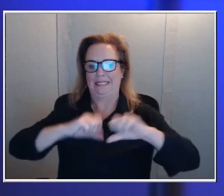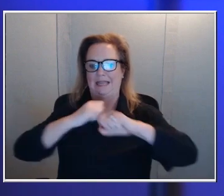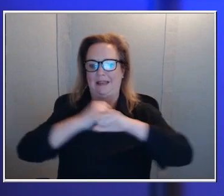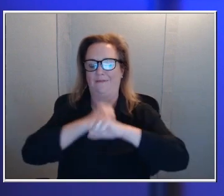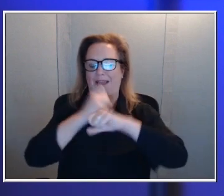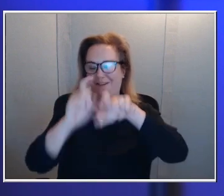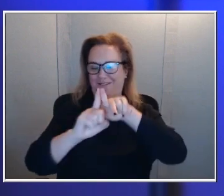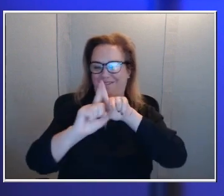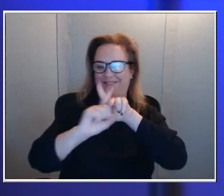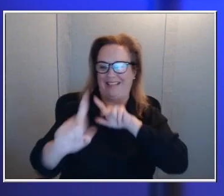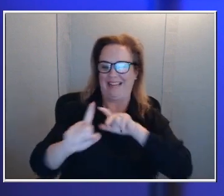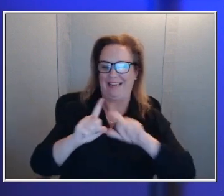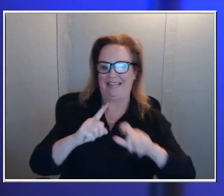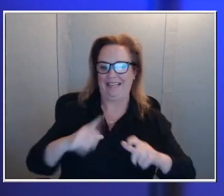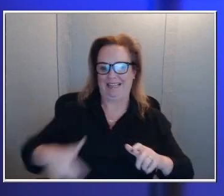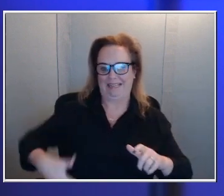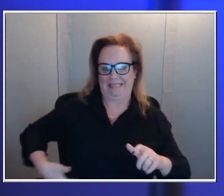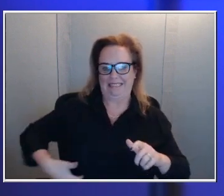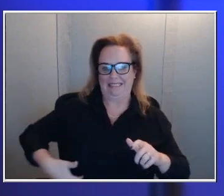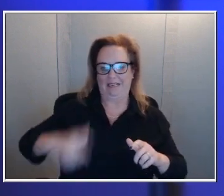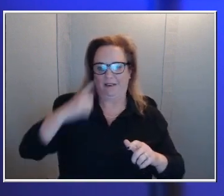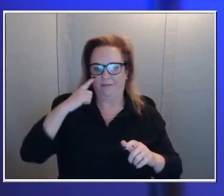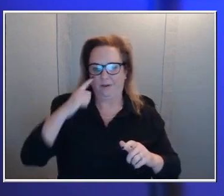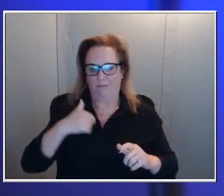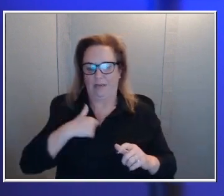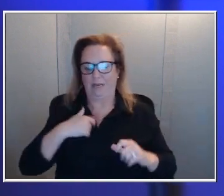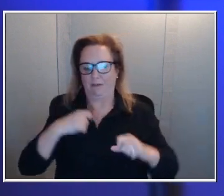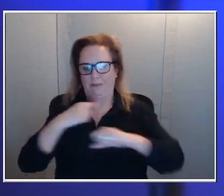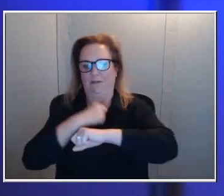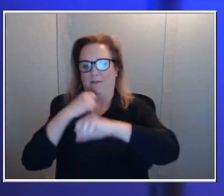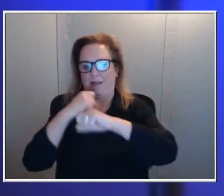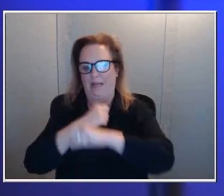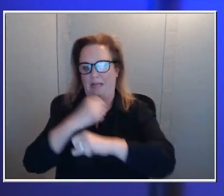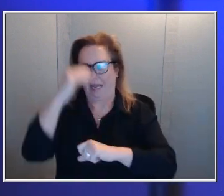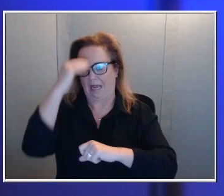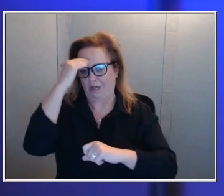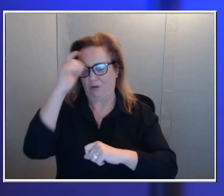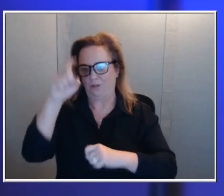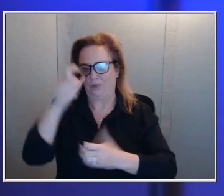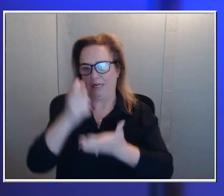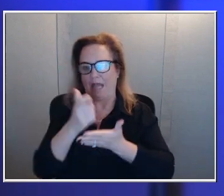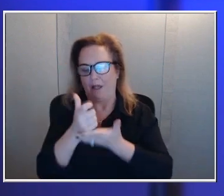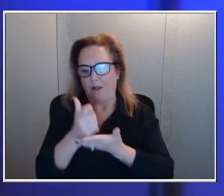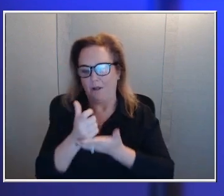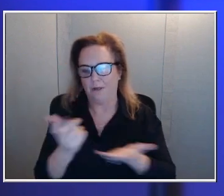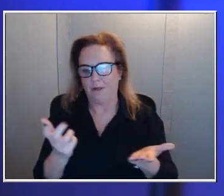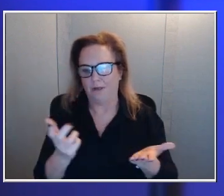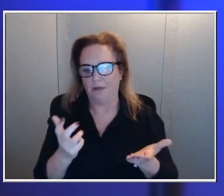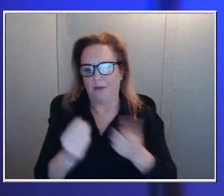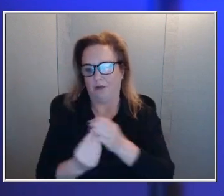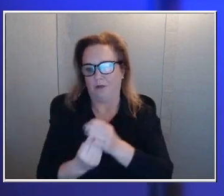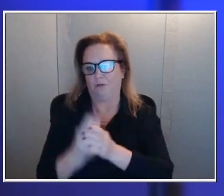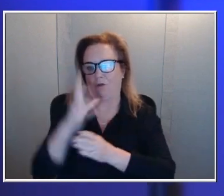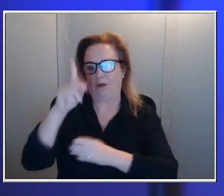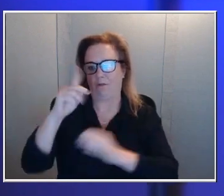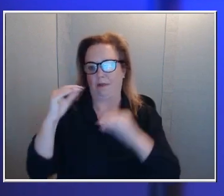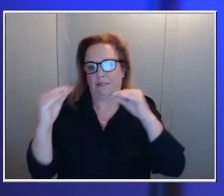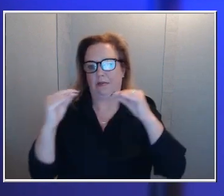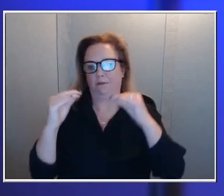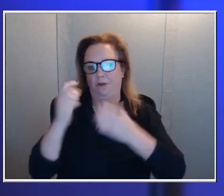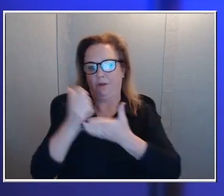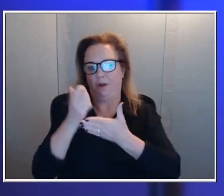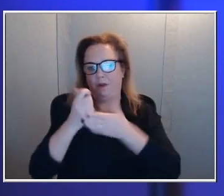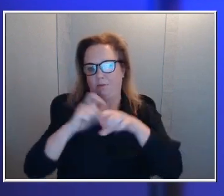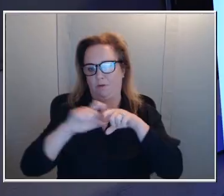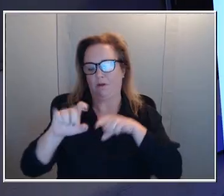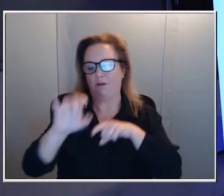right. Instinct that happens. But for me, it was the fight. It just, I knew she needed help. And growing up, I was taught when you need help, you call